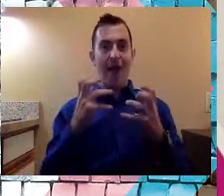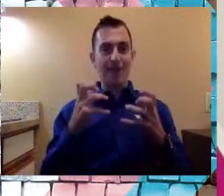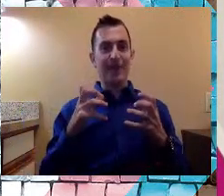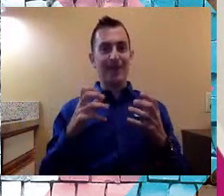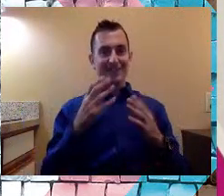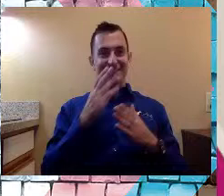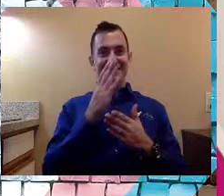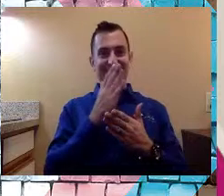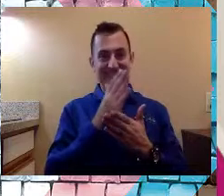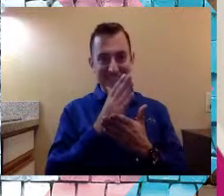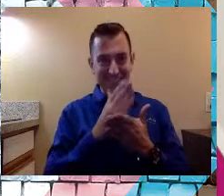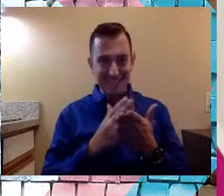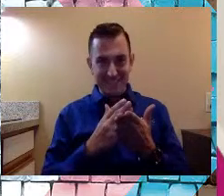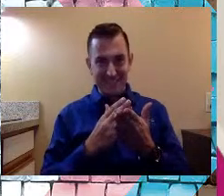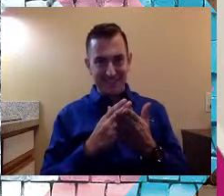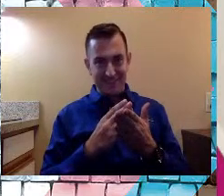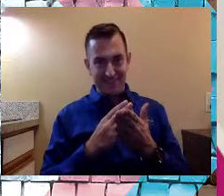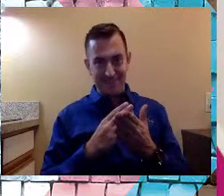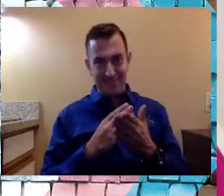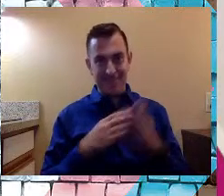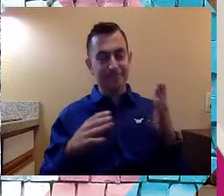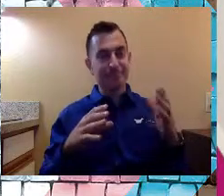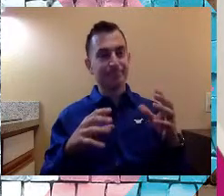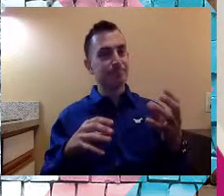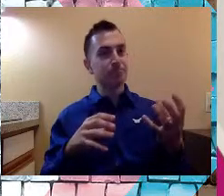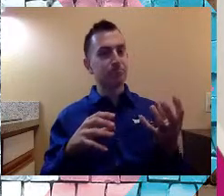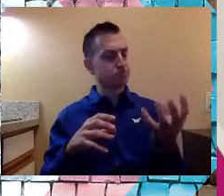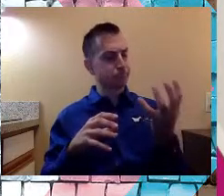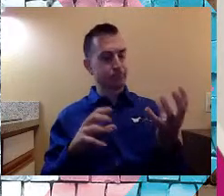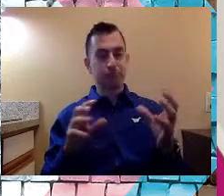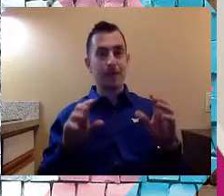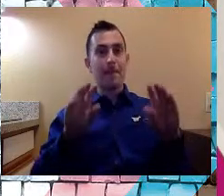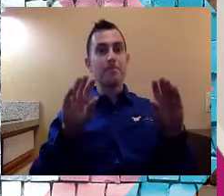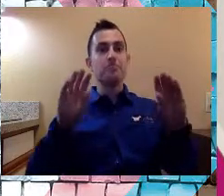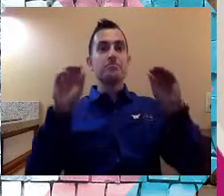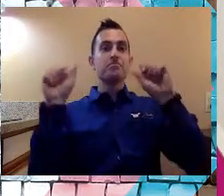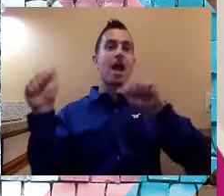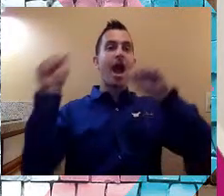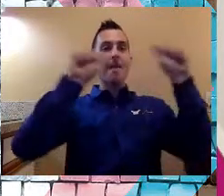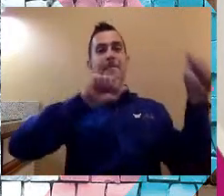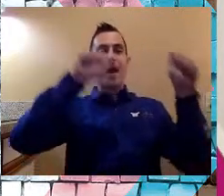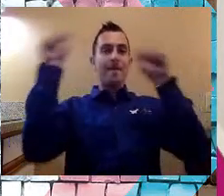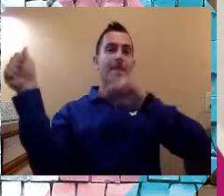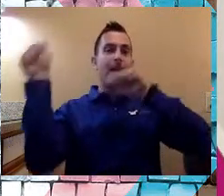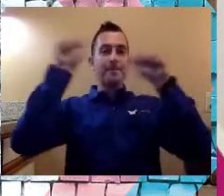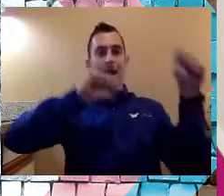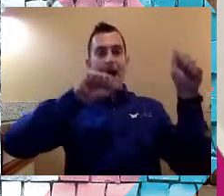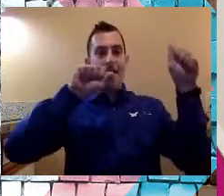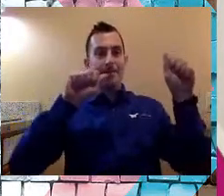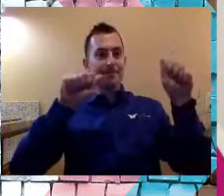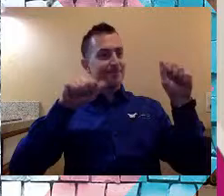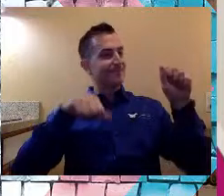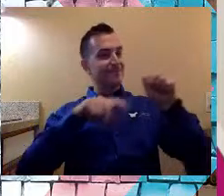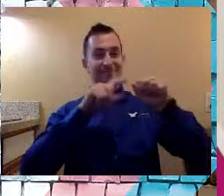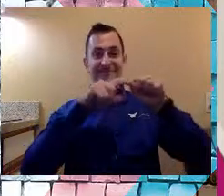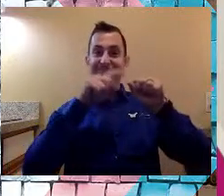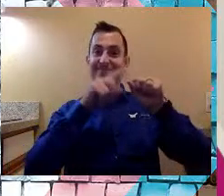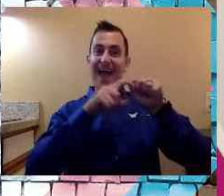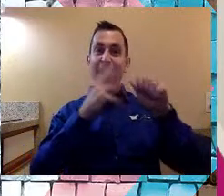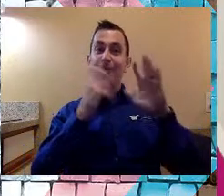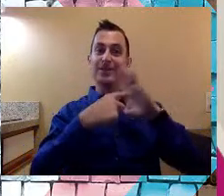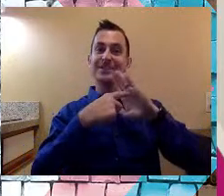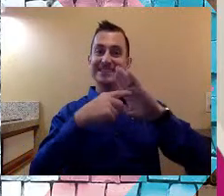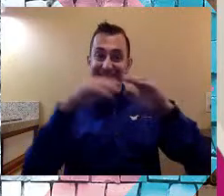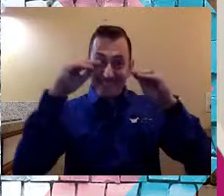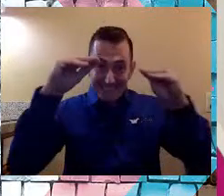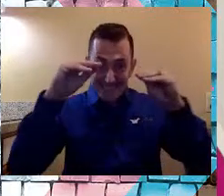really cool if I hung some pom-poms. So I'm gonna show you how to make a pom-pom. Let's do that. So put that aside.